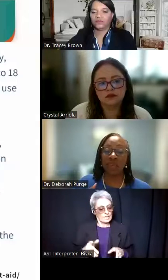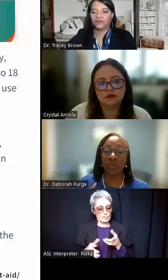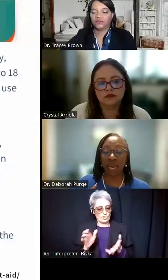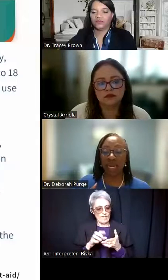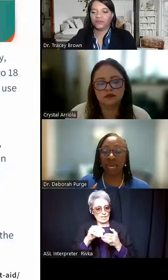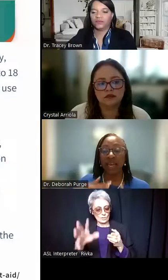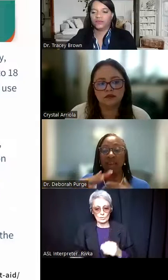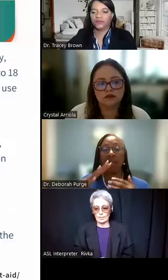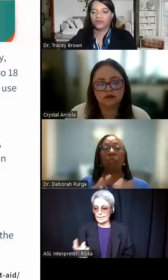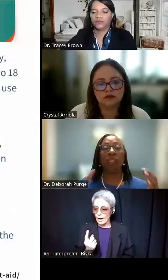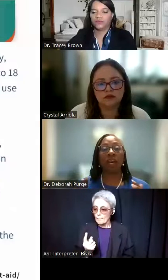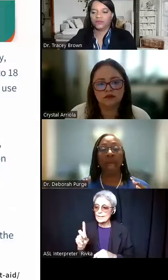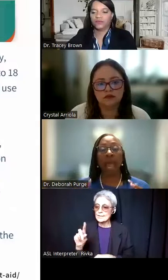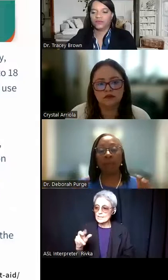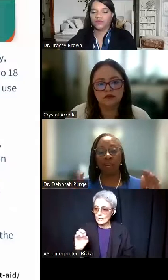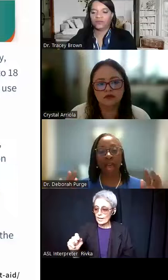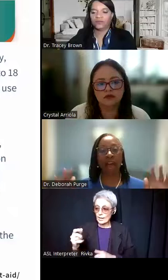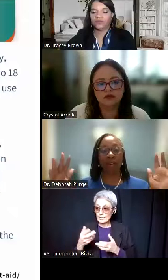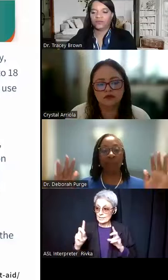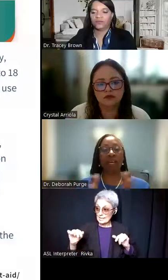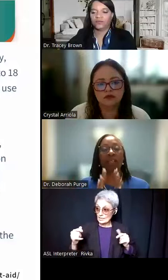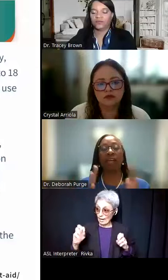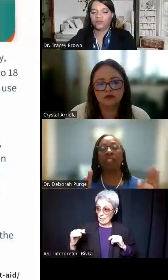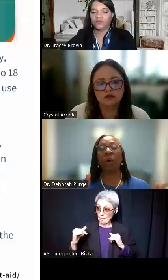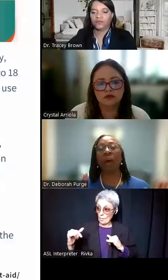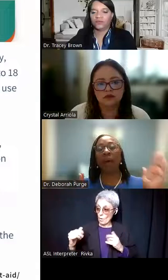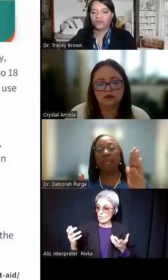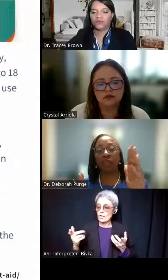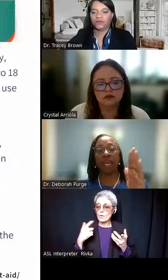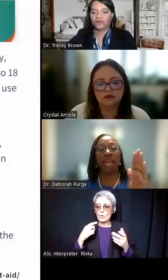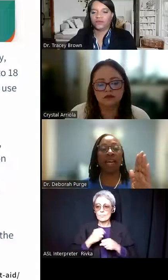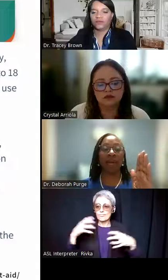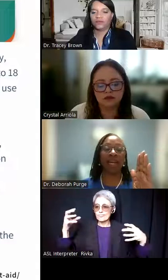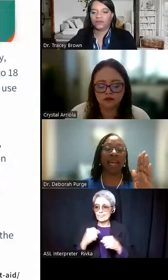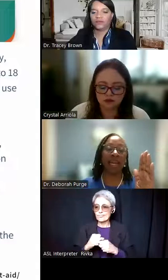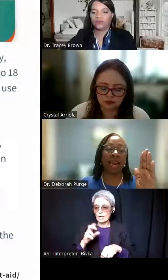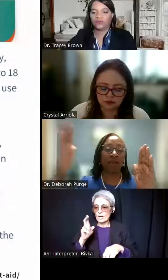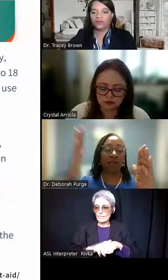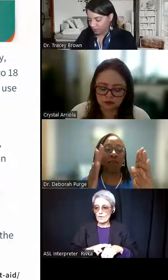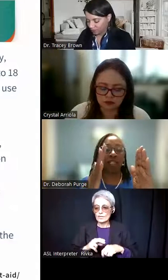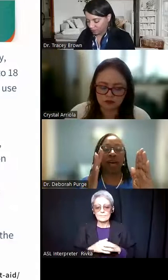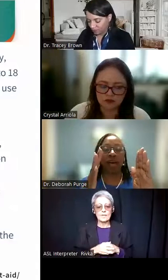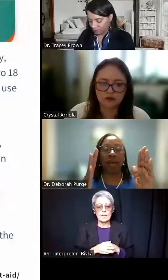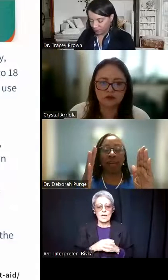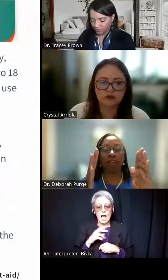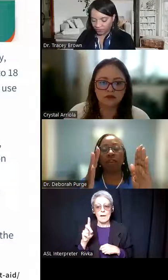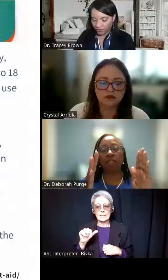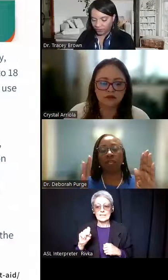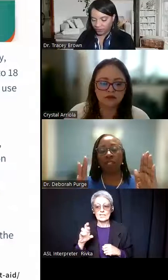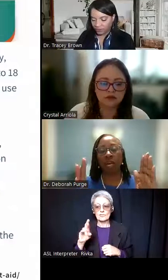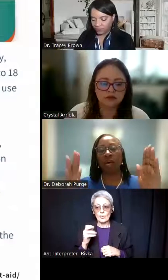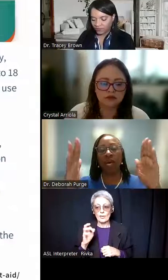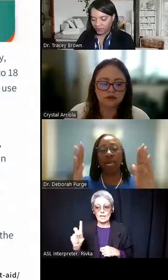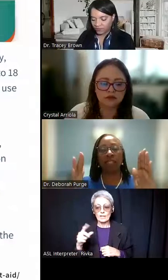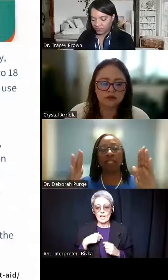who's dysregulated, because what's going to happen, you'll have a combust. So I'm dysregulated and I'm serving a child, I'm interfacing with